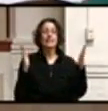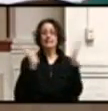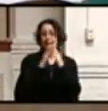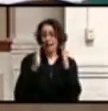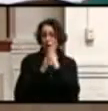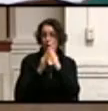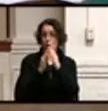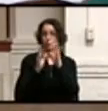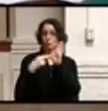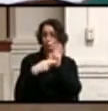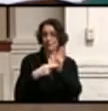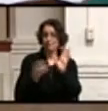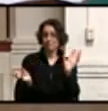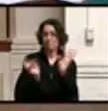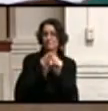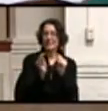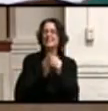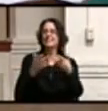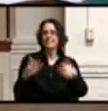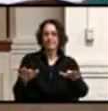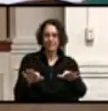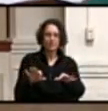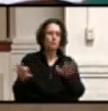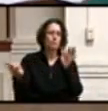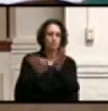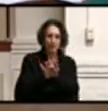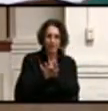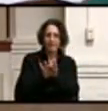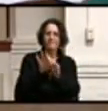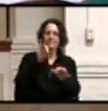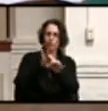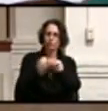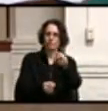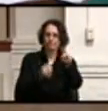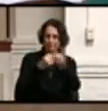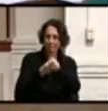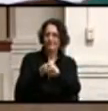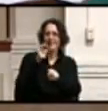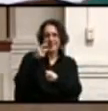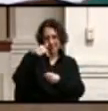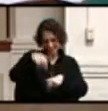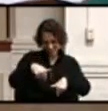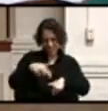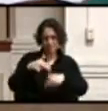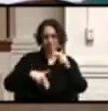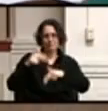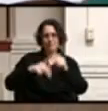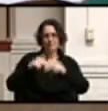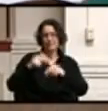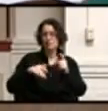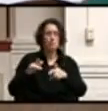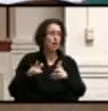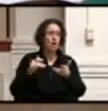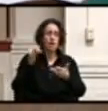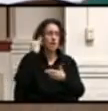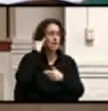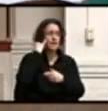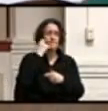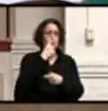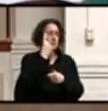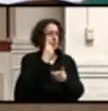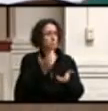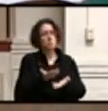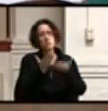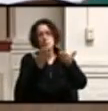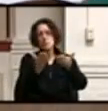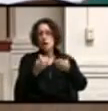voters. And so, you know, we will continue to explore any reasonable inquiry at